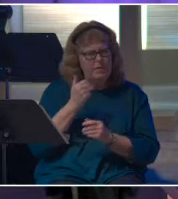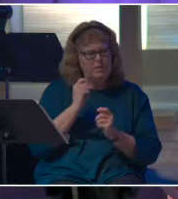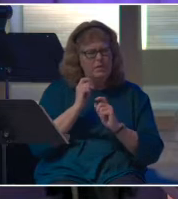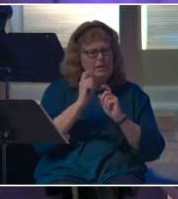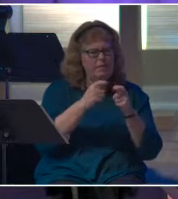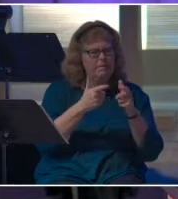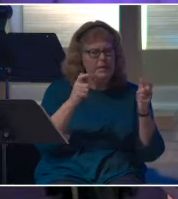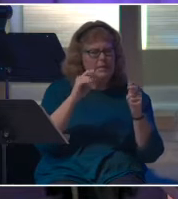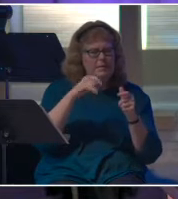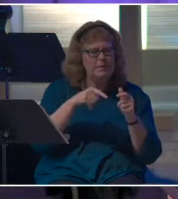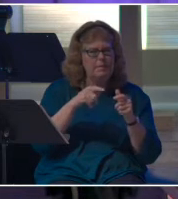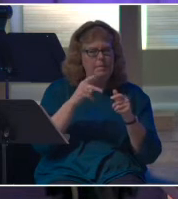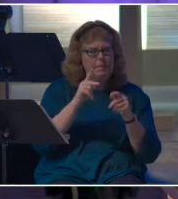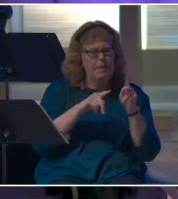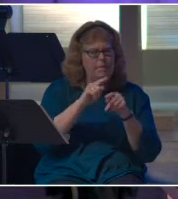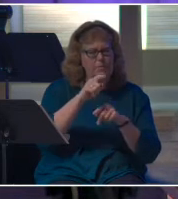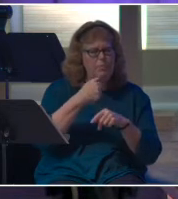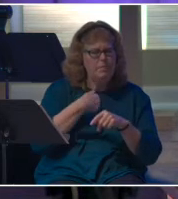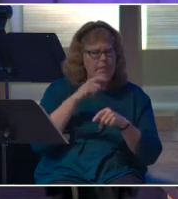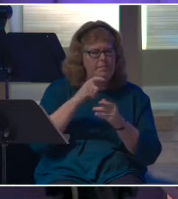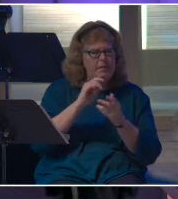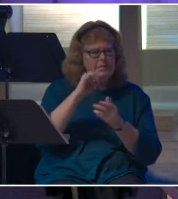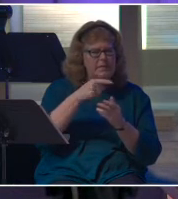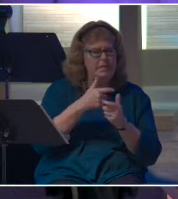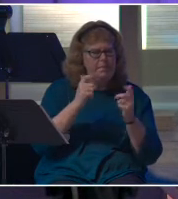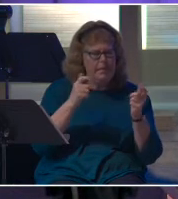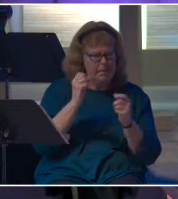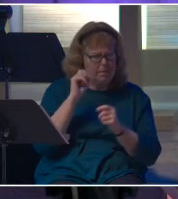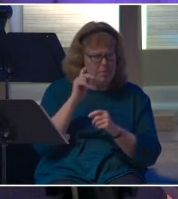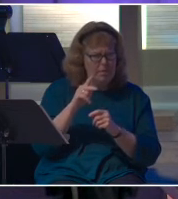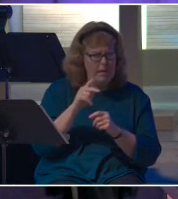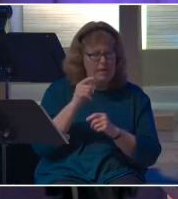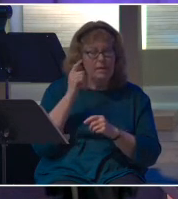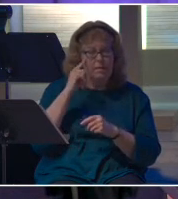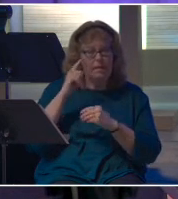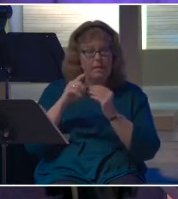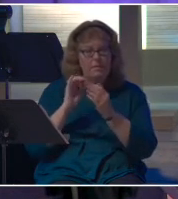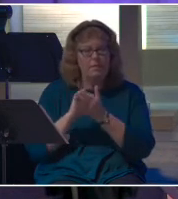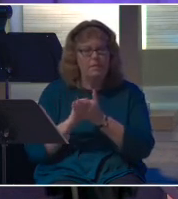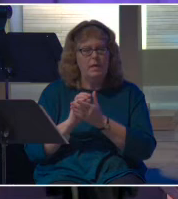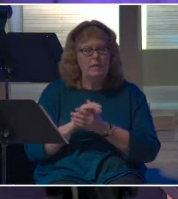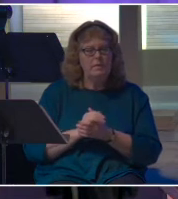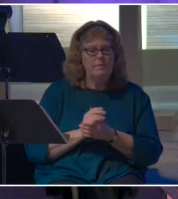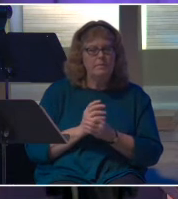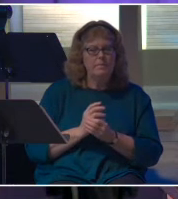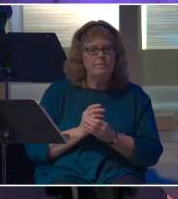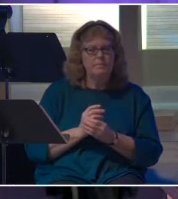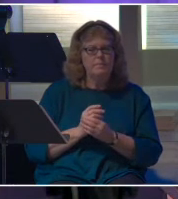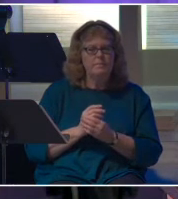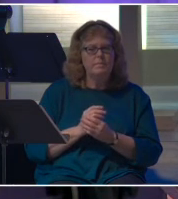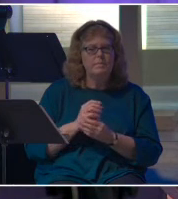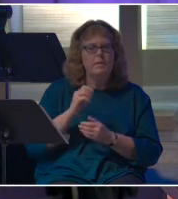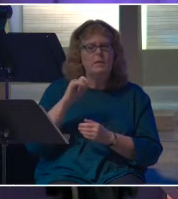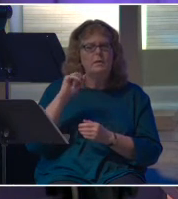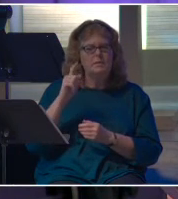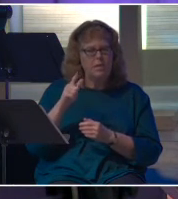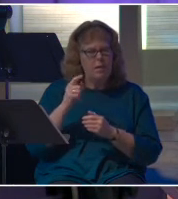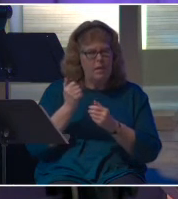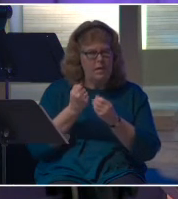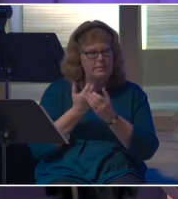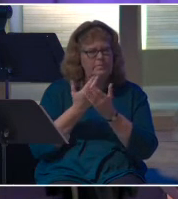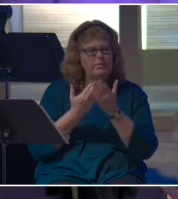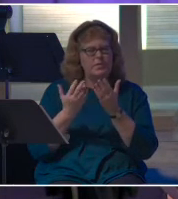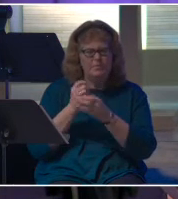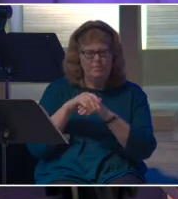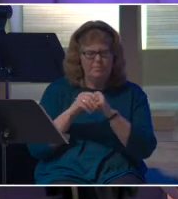said, that's how people like you and me tip, okay, fella? Think about that. Saul has all of these resources,